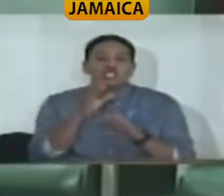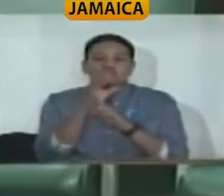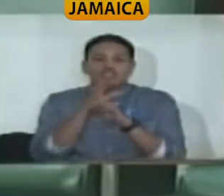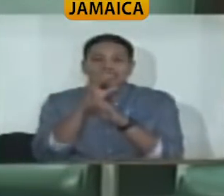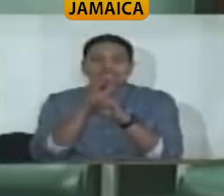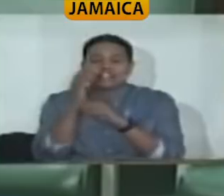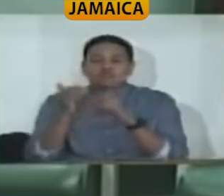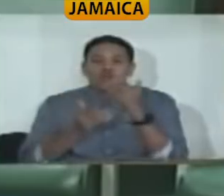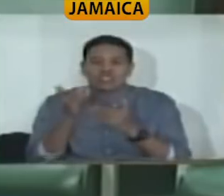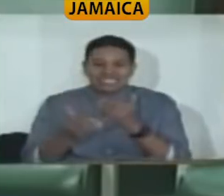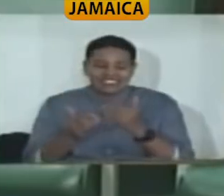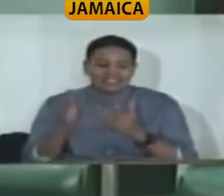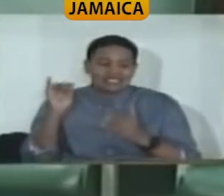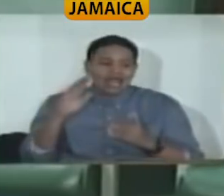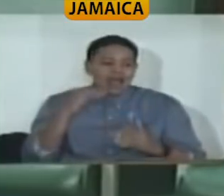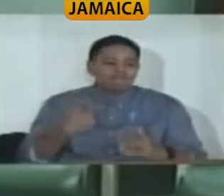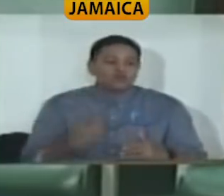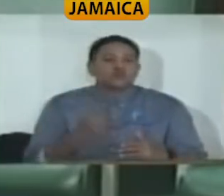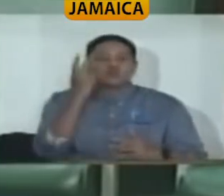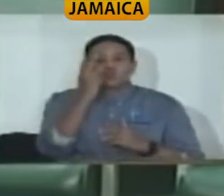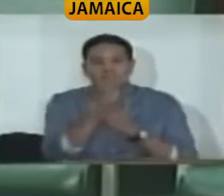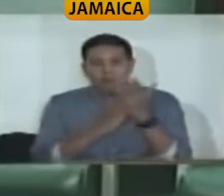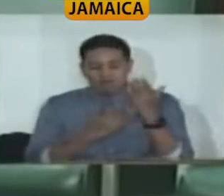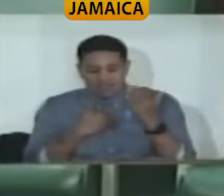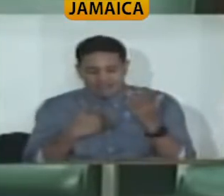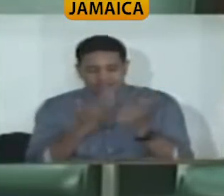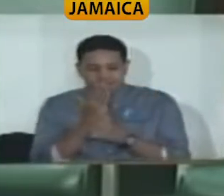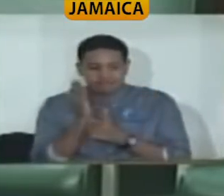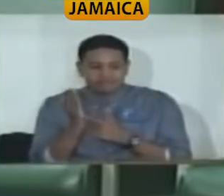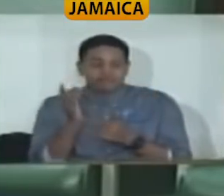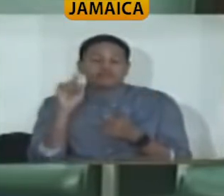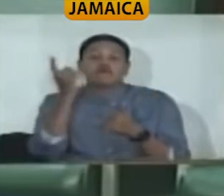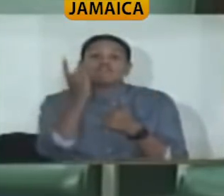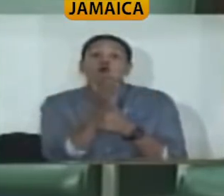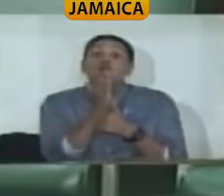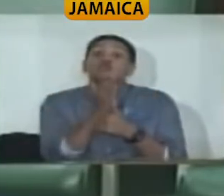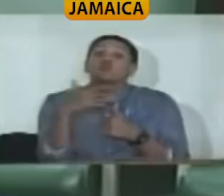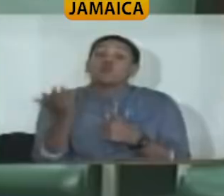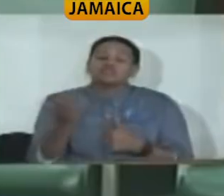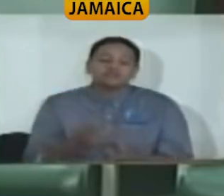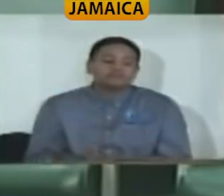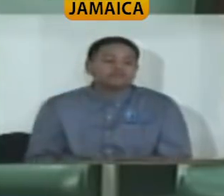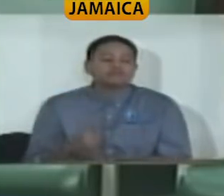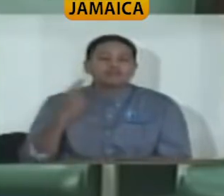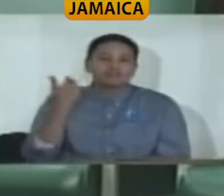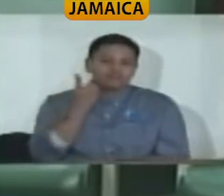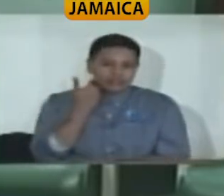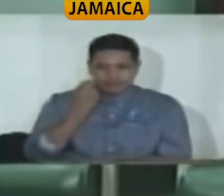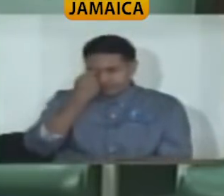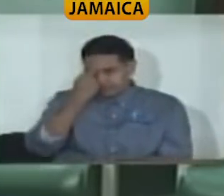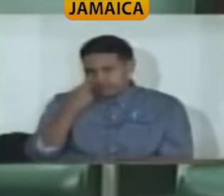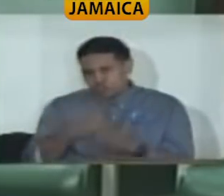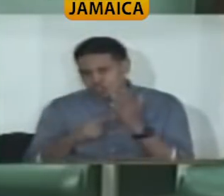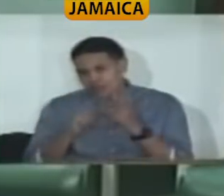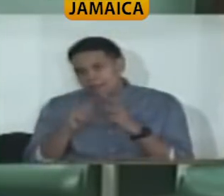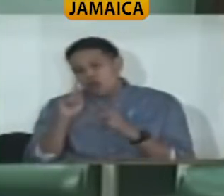process that has two elements to it. The first being the temperature check and observation